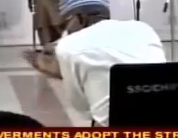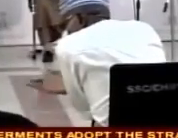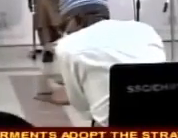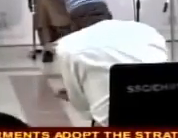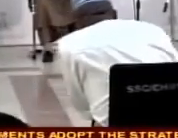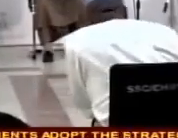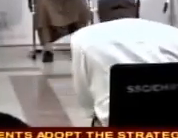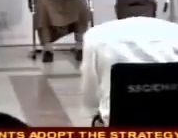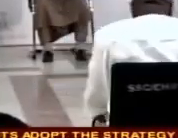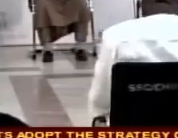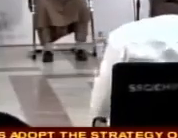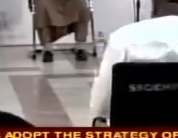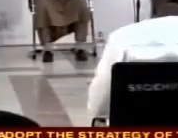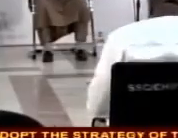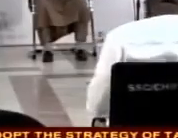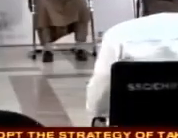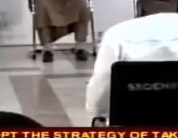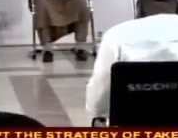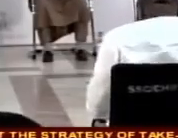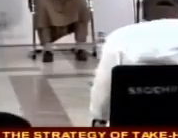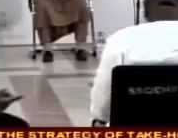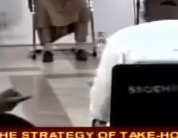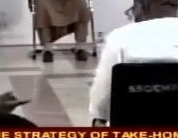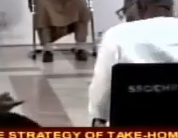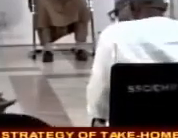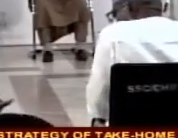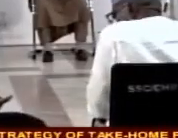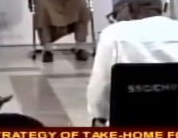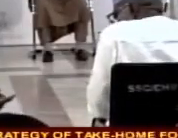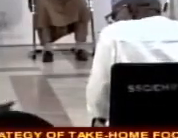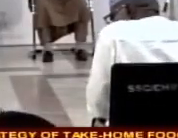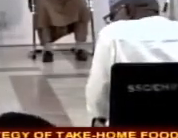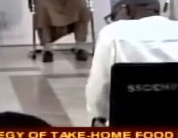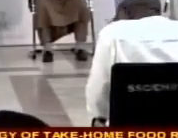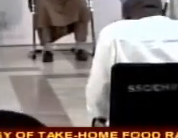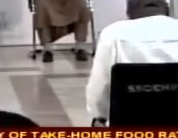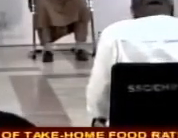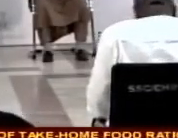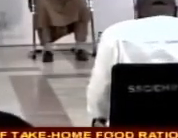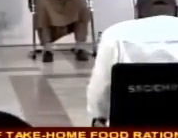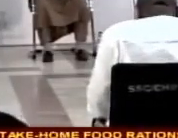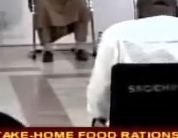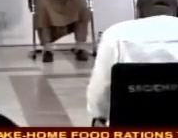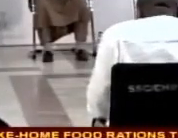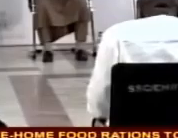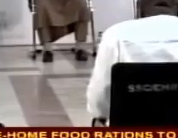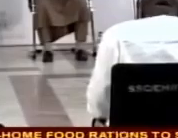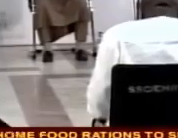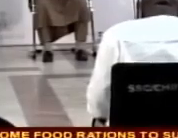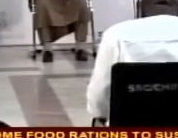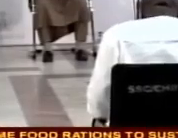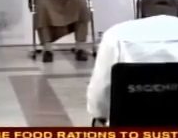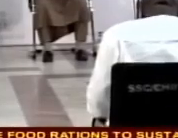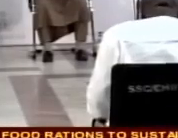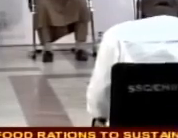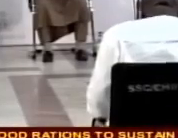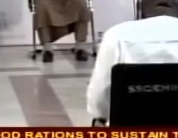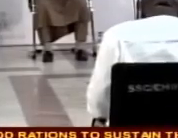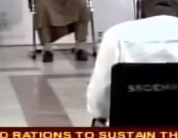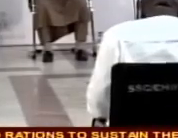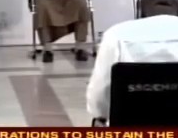part. Then we will be taking responses from the Honorable Minister of Aviation,